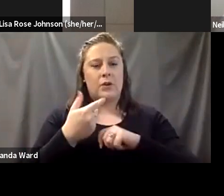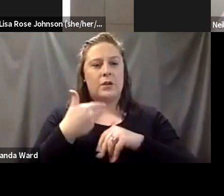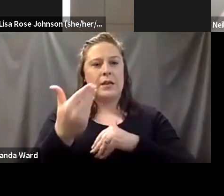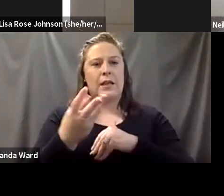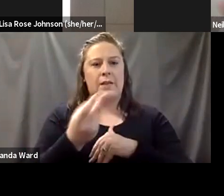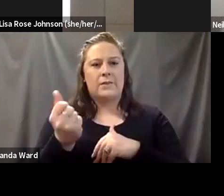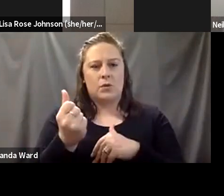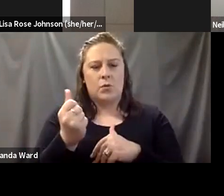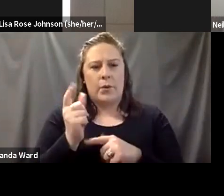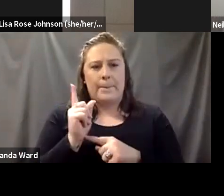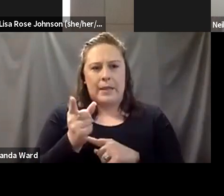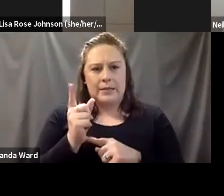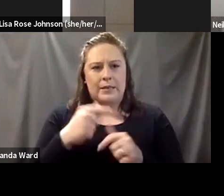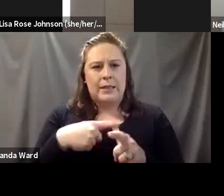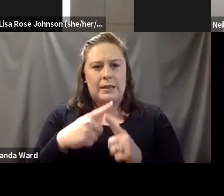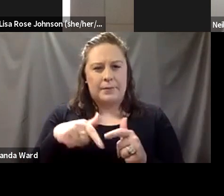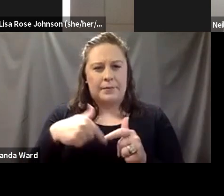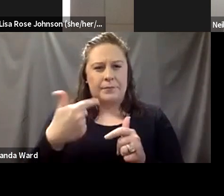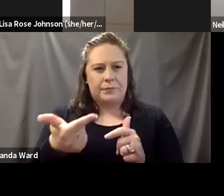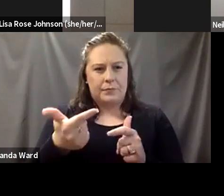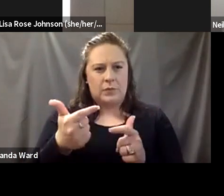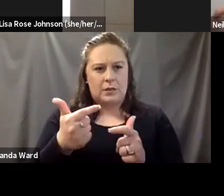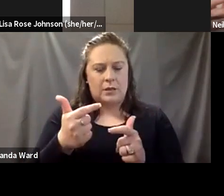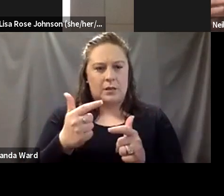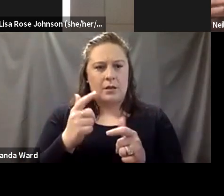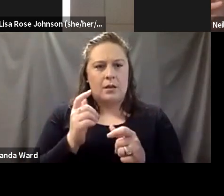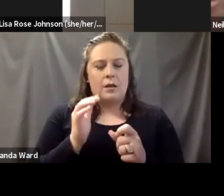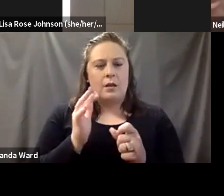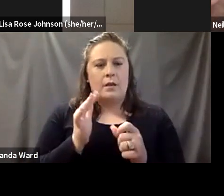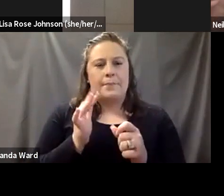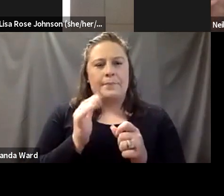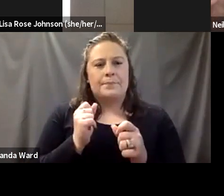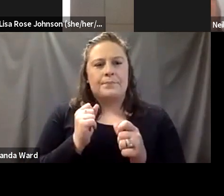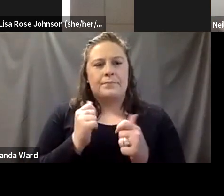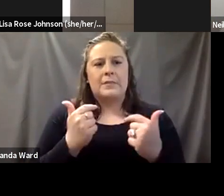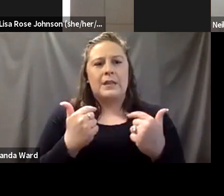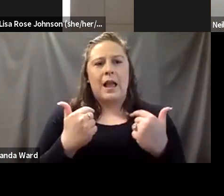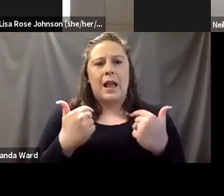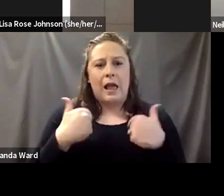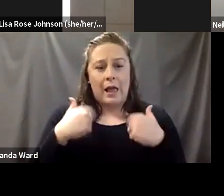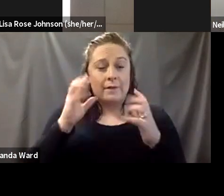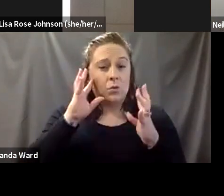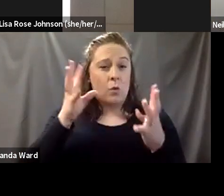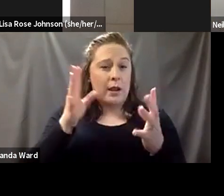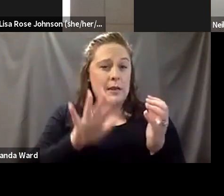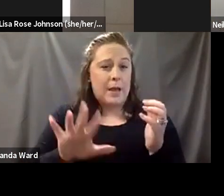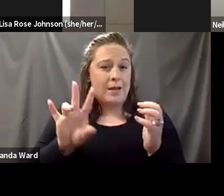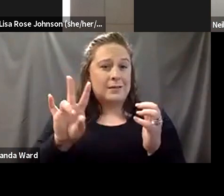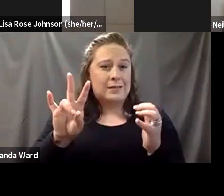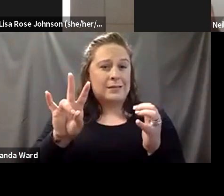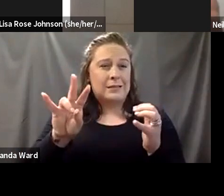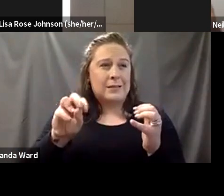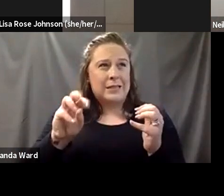then I'll hand the reins back. I have created about 70, maybe not